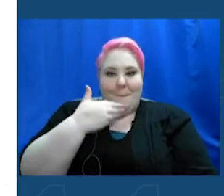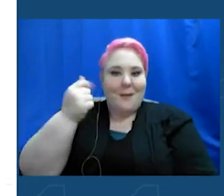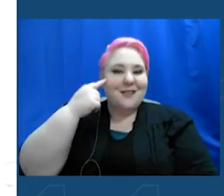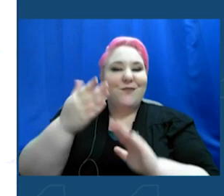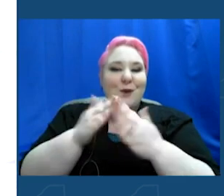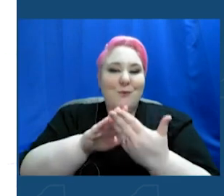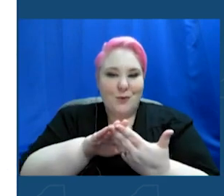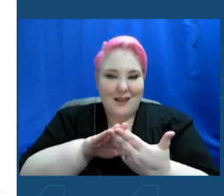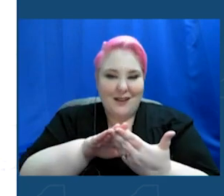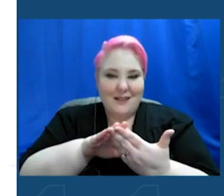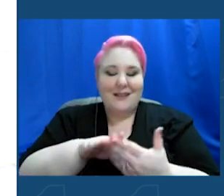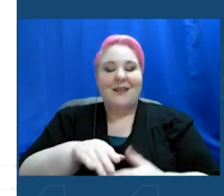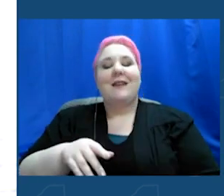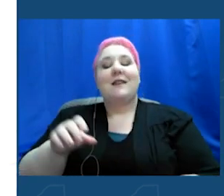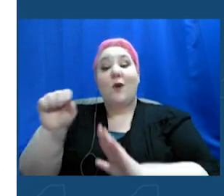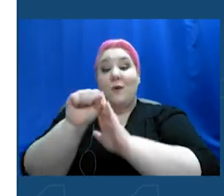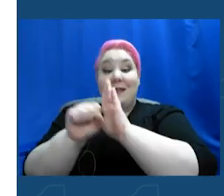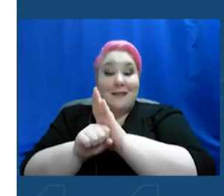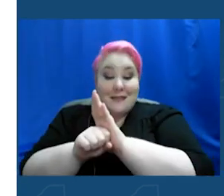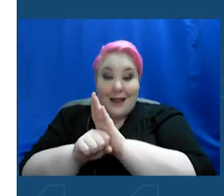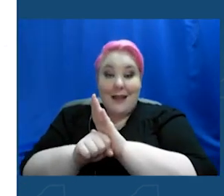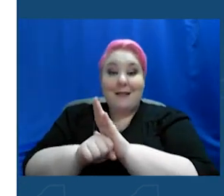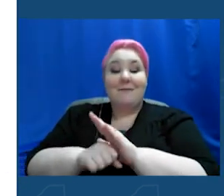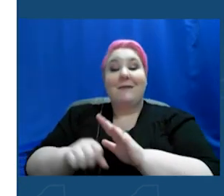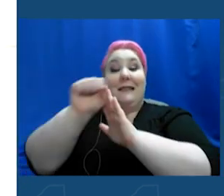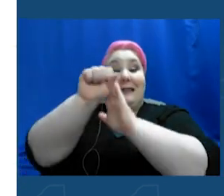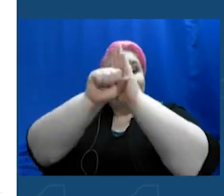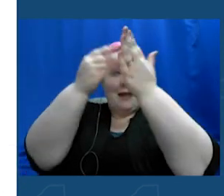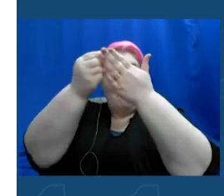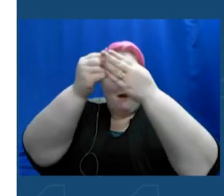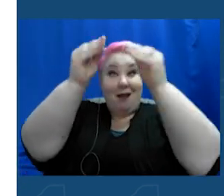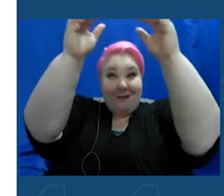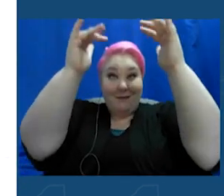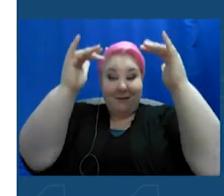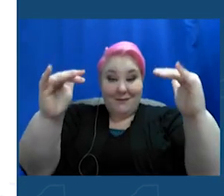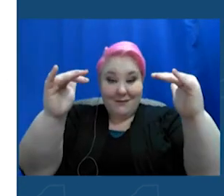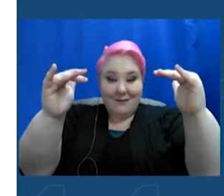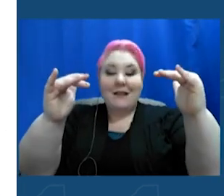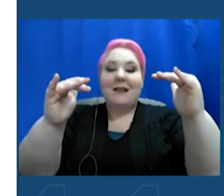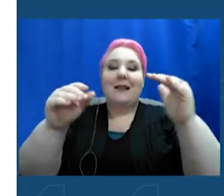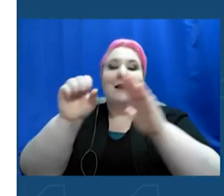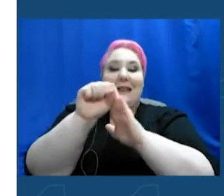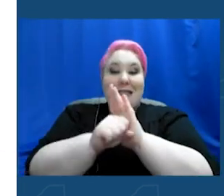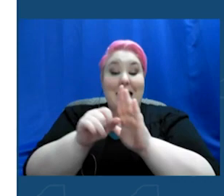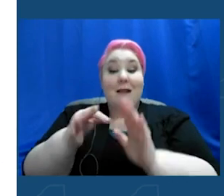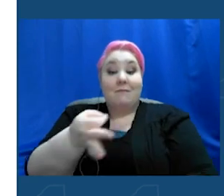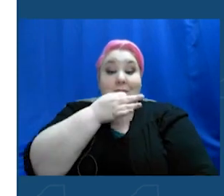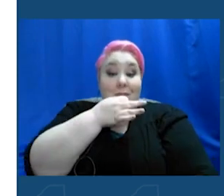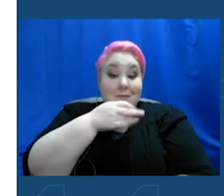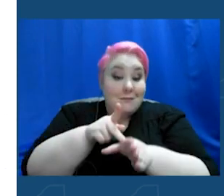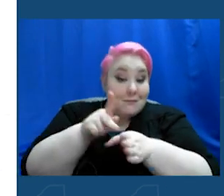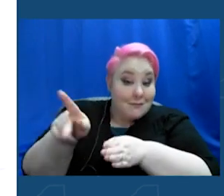with the state resources from the top coming in, financial resources, state expertise,